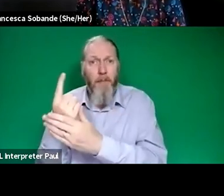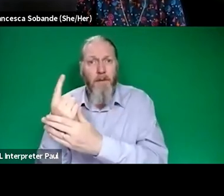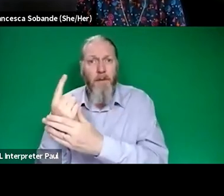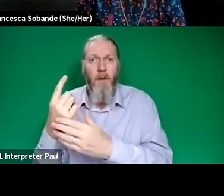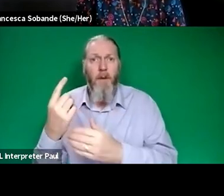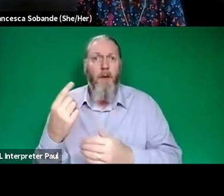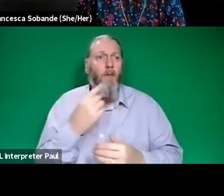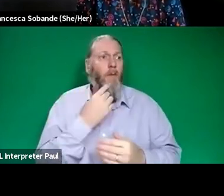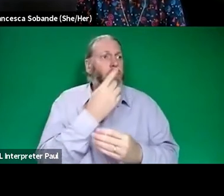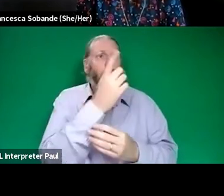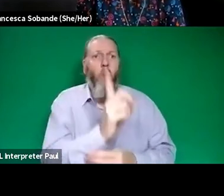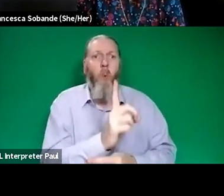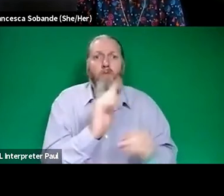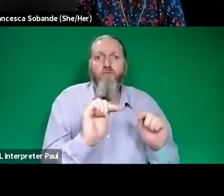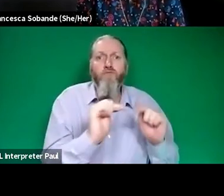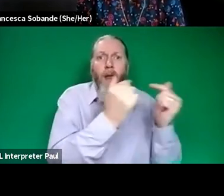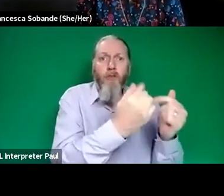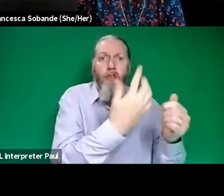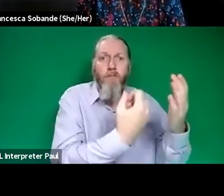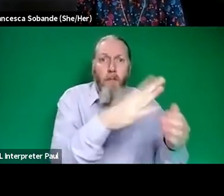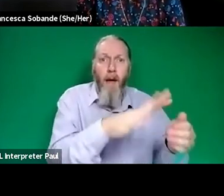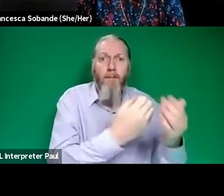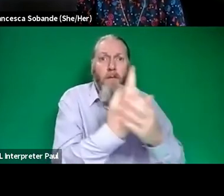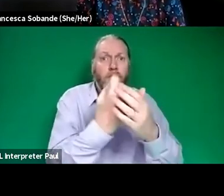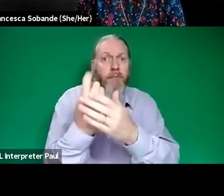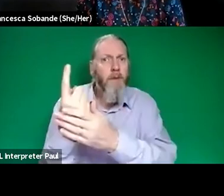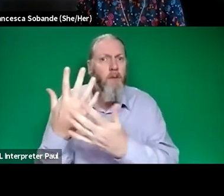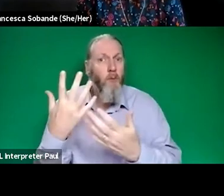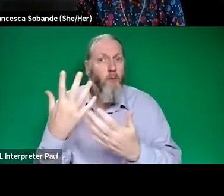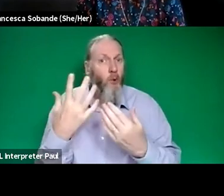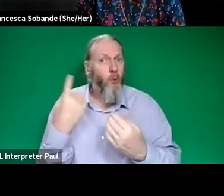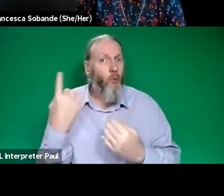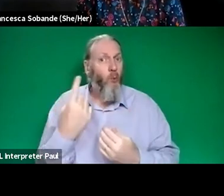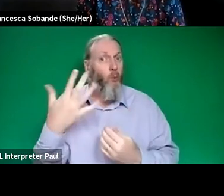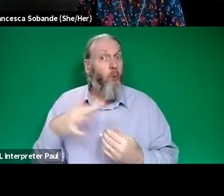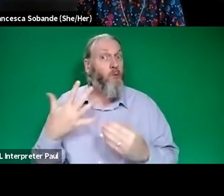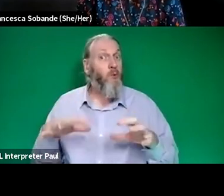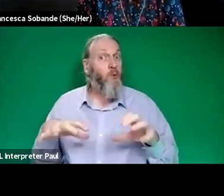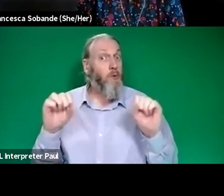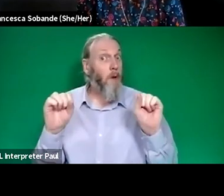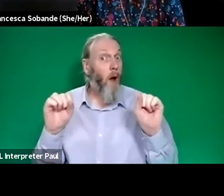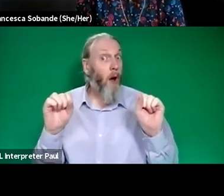broad spectrum? So I wonder who wants to go first. I don't want to point at anybody now.